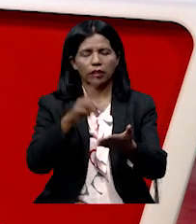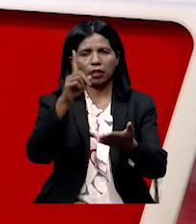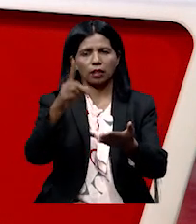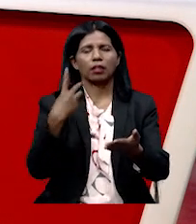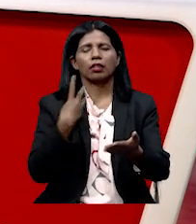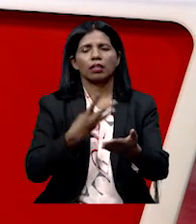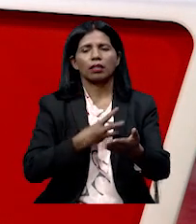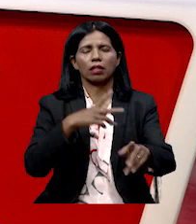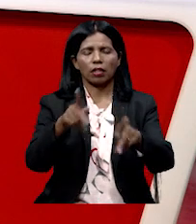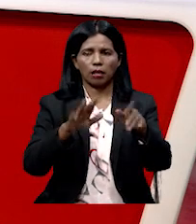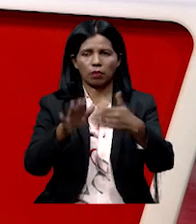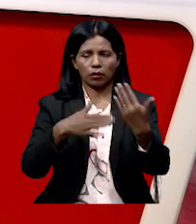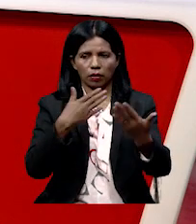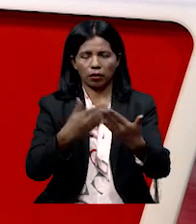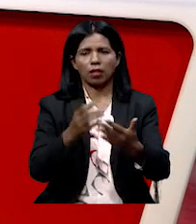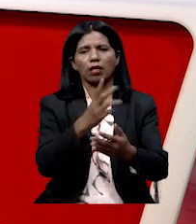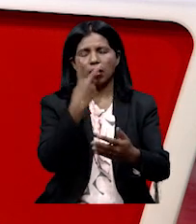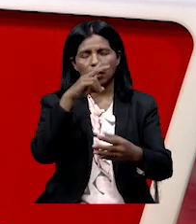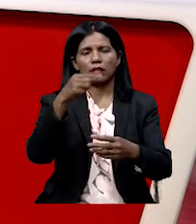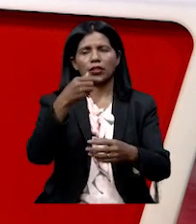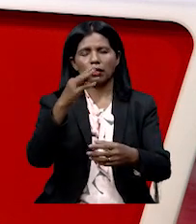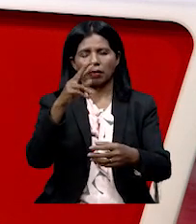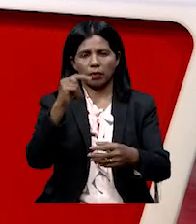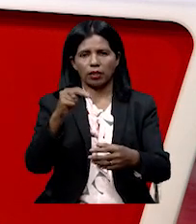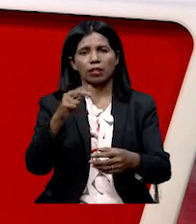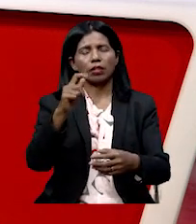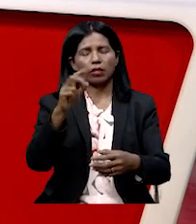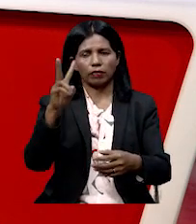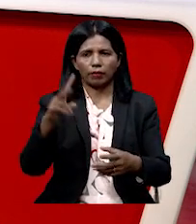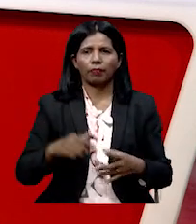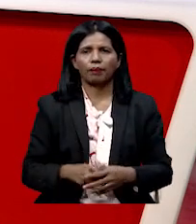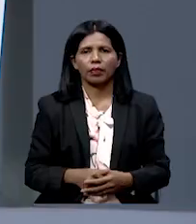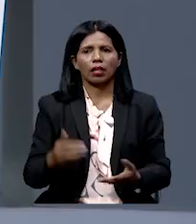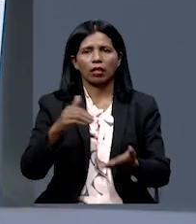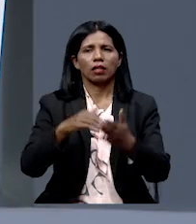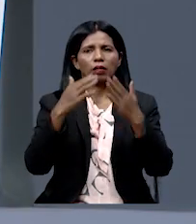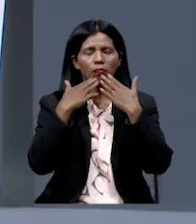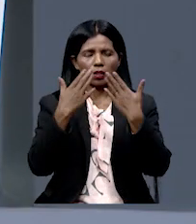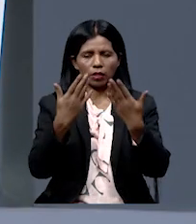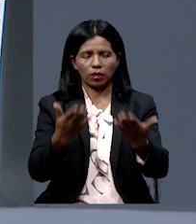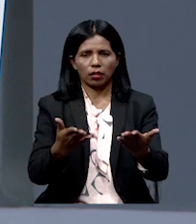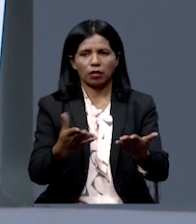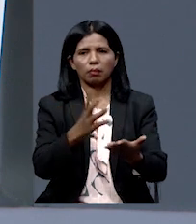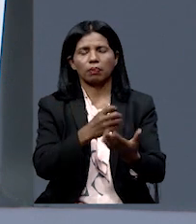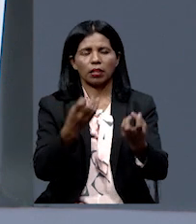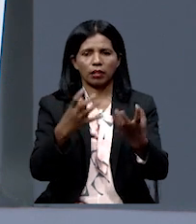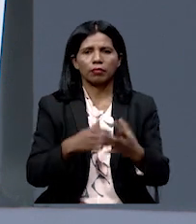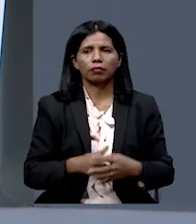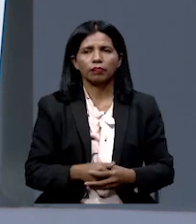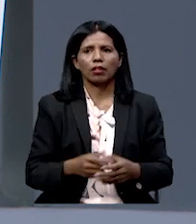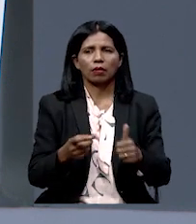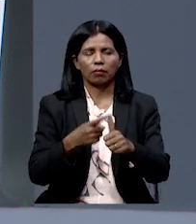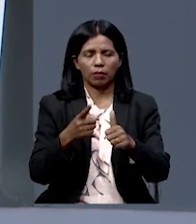baitanya subscriber sira nebe mak durante na acompanha Jemen TV live streaming. Pronto, dalai datan agradece. Agradece,